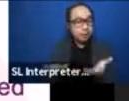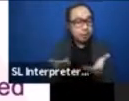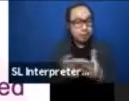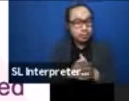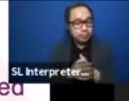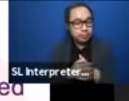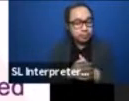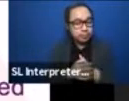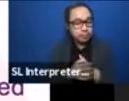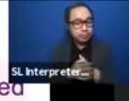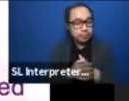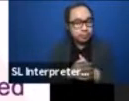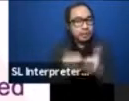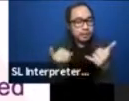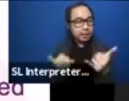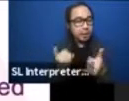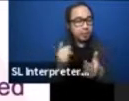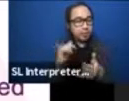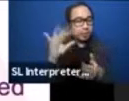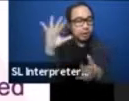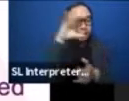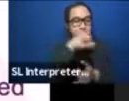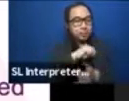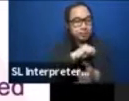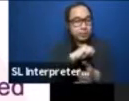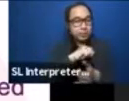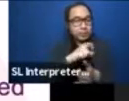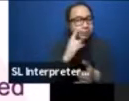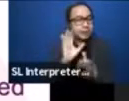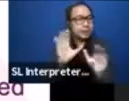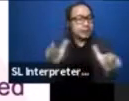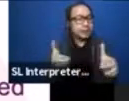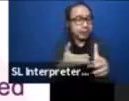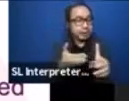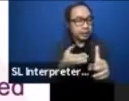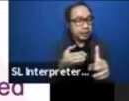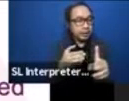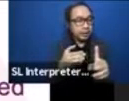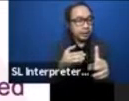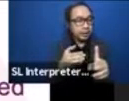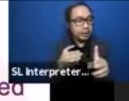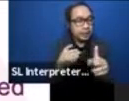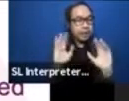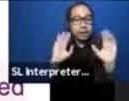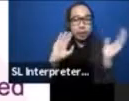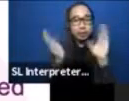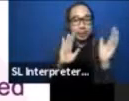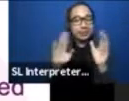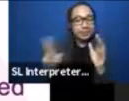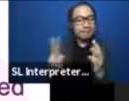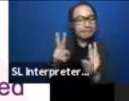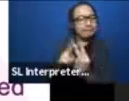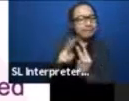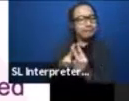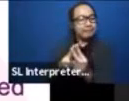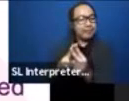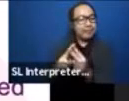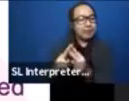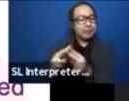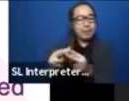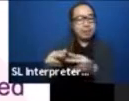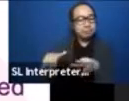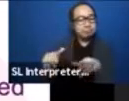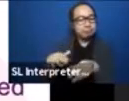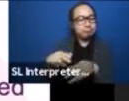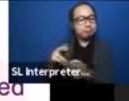It hypothesizes that clan perpetrator GBV take different forms than intimate partners violence.